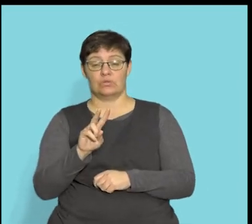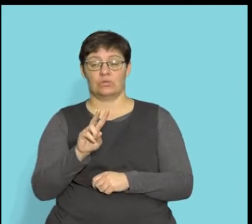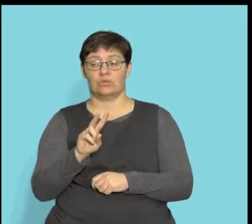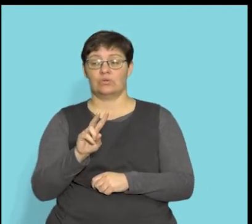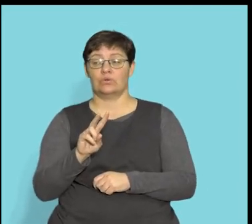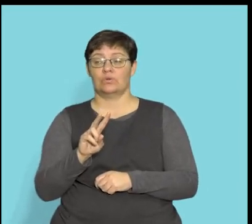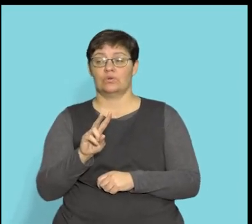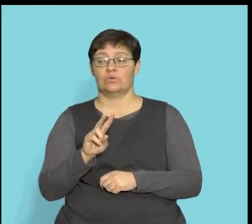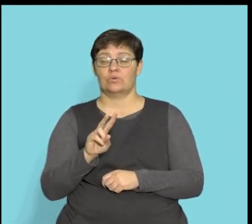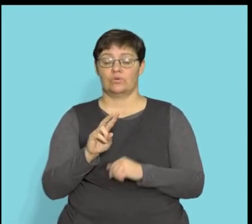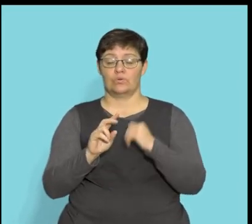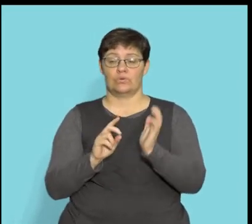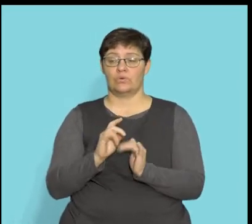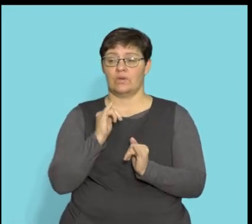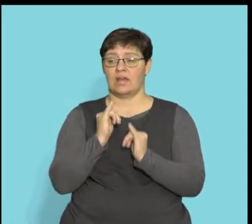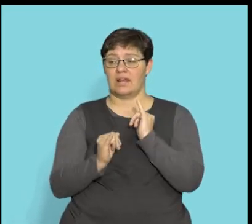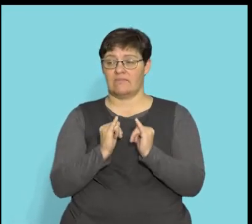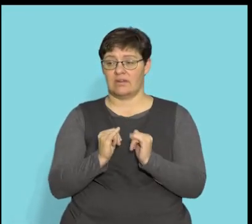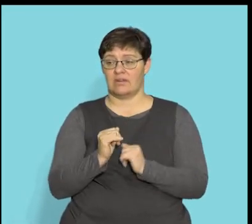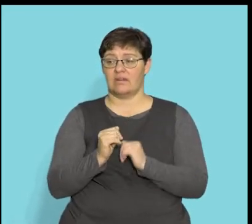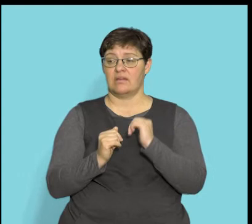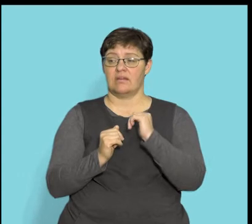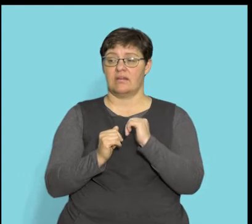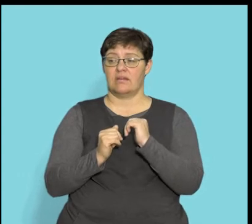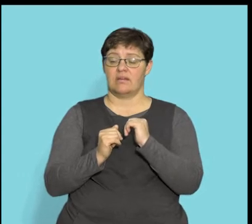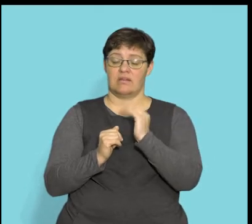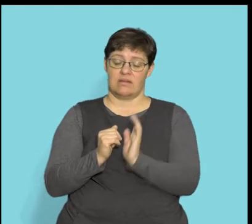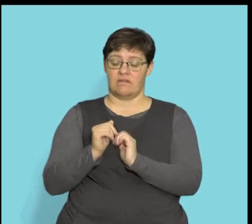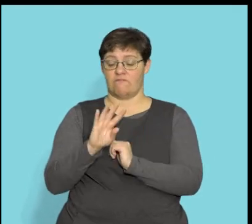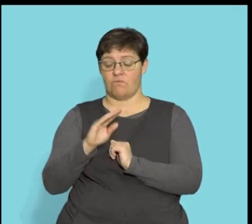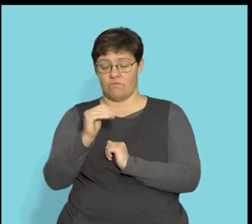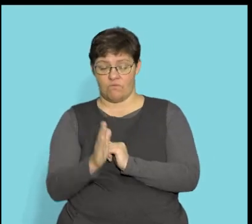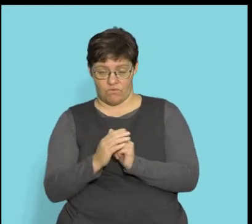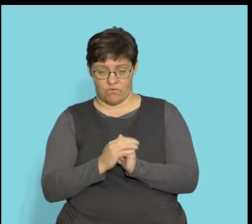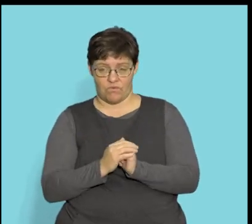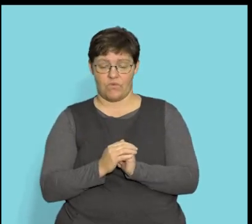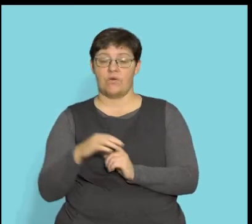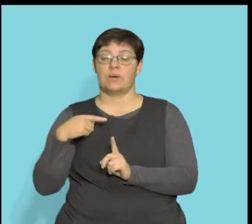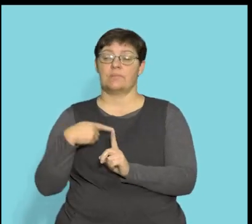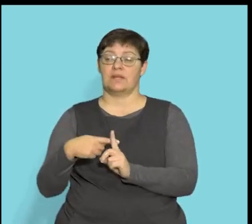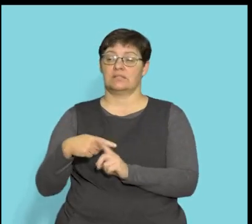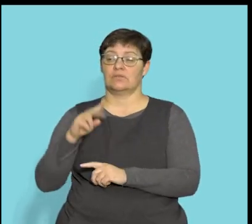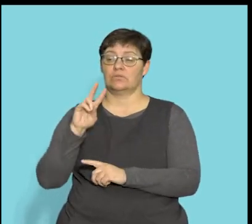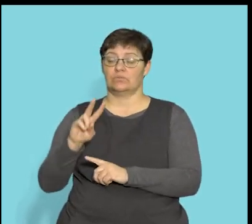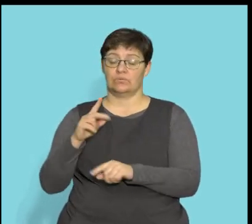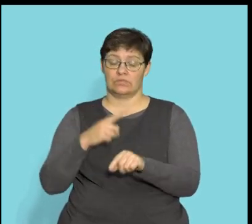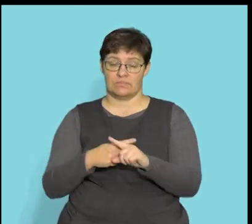times my length times my height, which is 4. Then I'm going to have